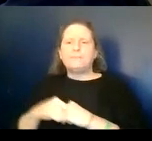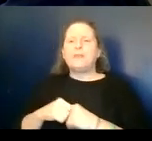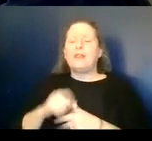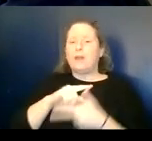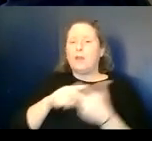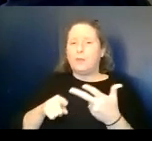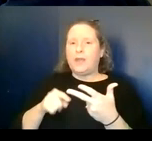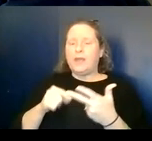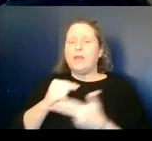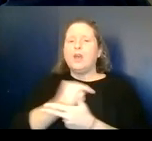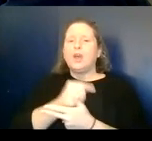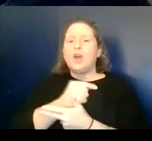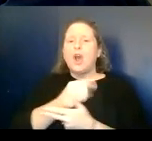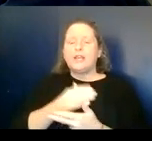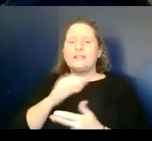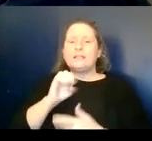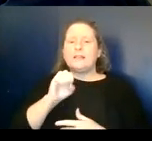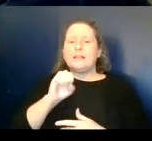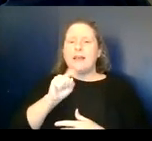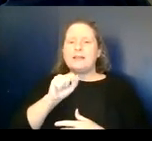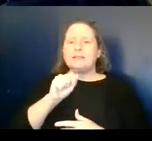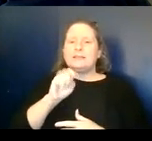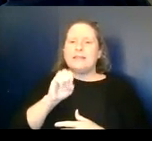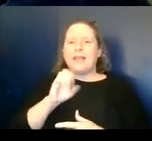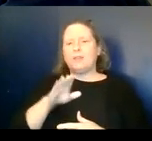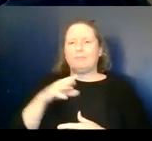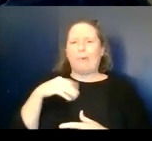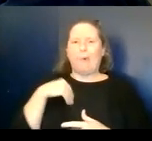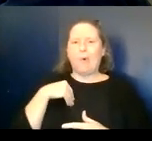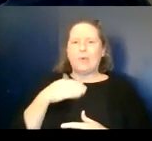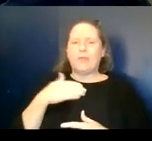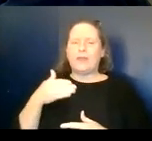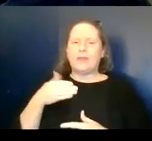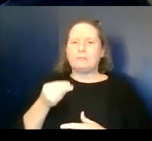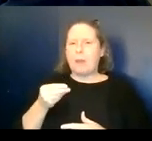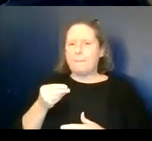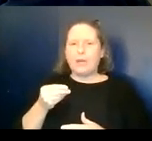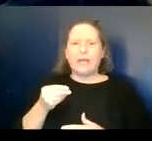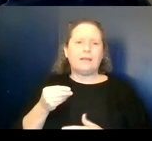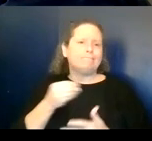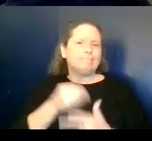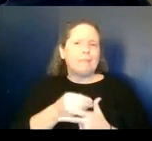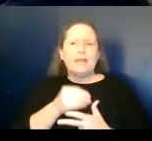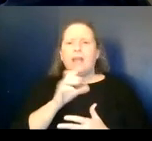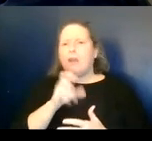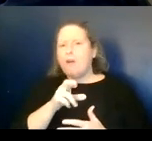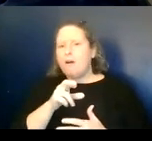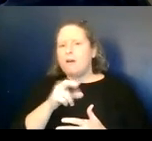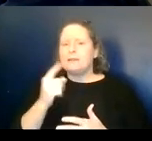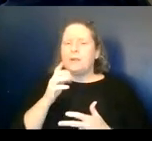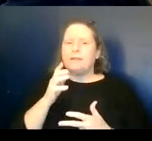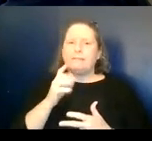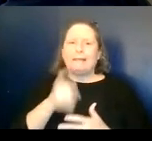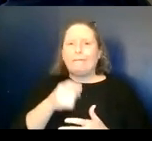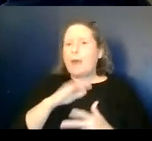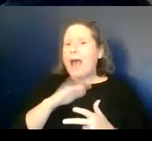that is your property and assets, which is like your money, right? And your property, maybe you have a vehicle or someone left you a house or something,